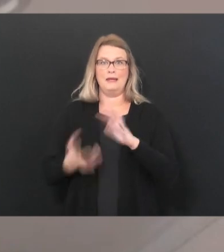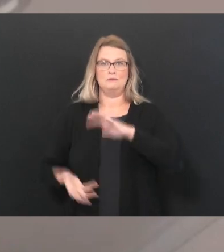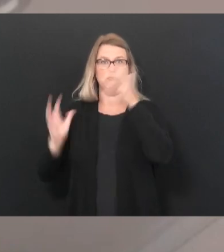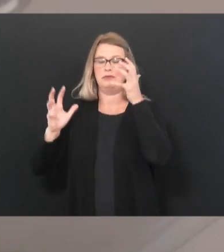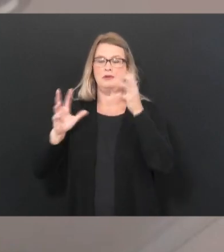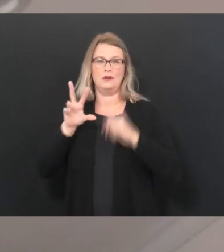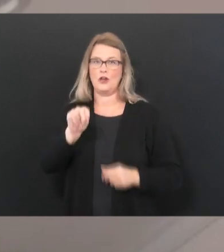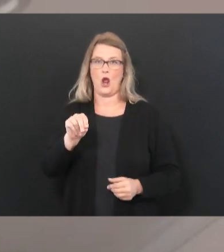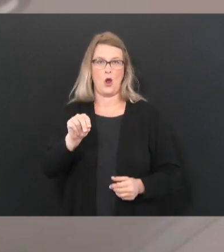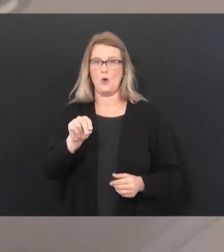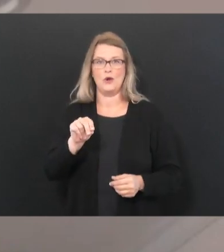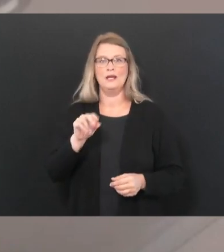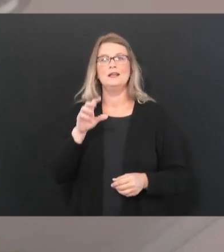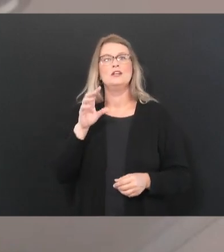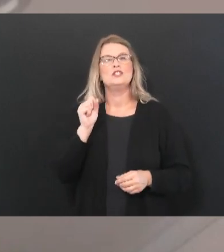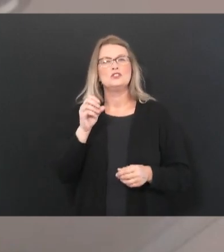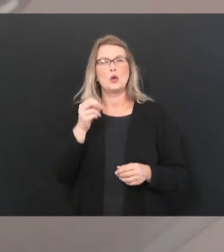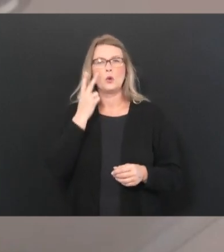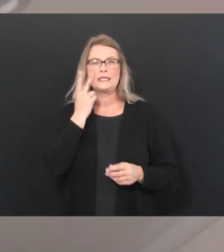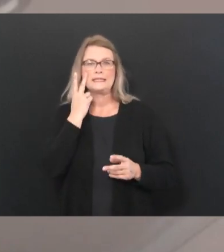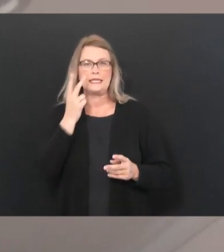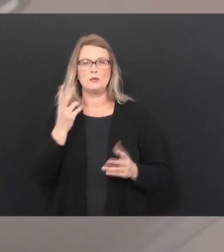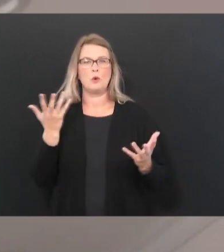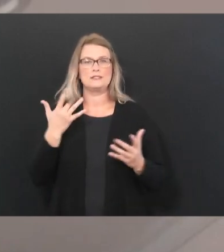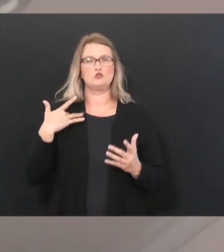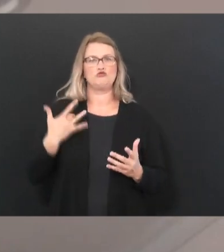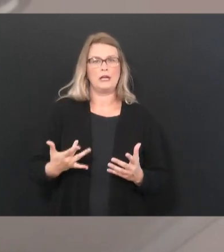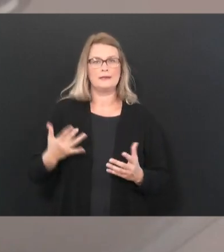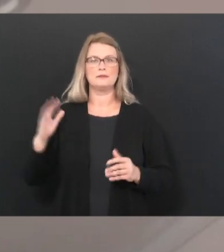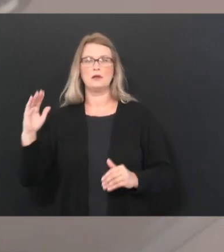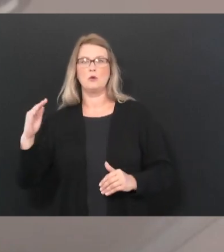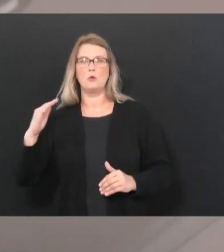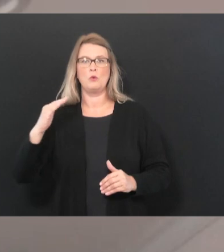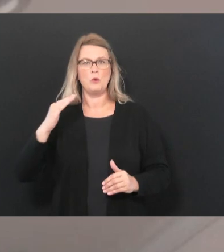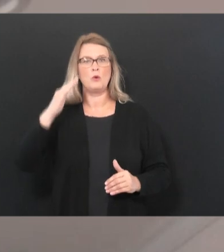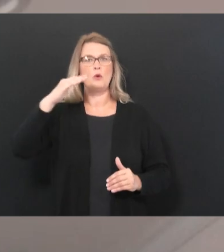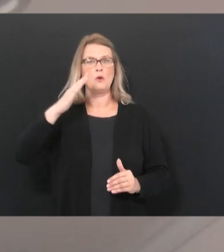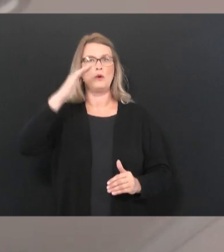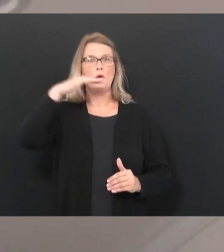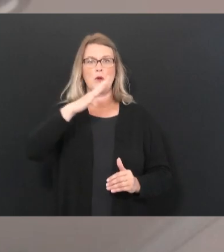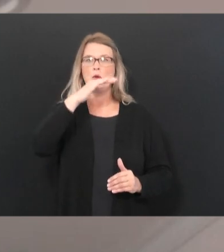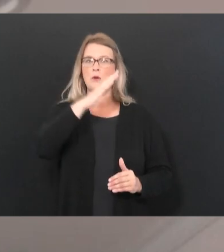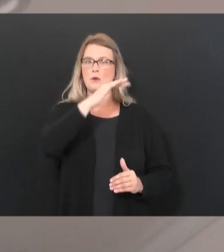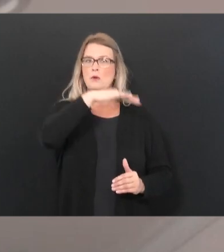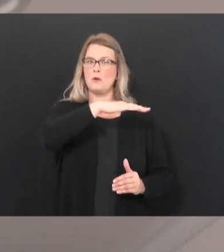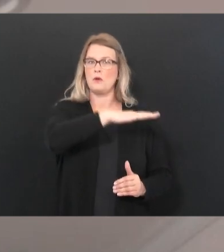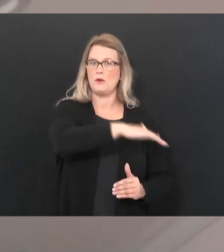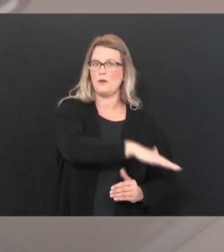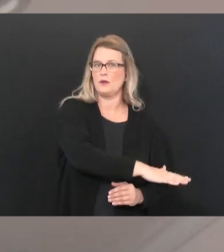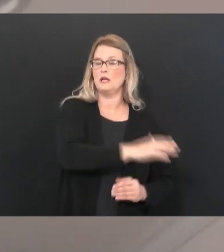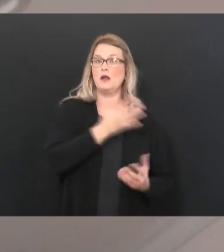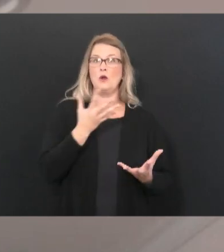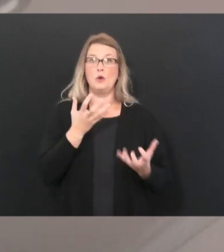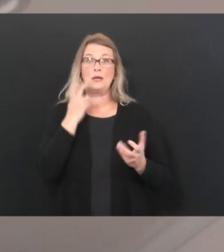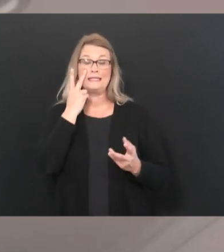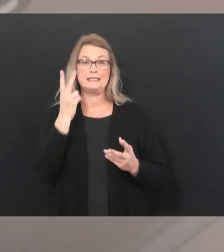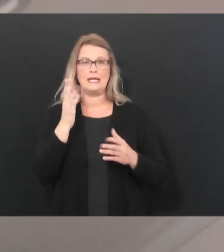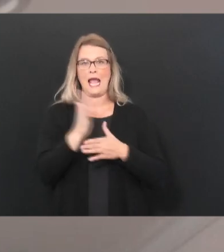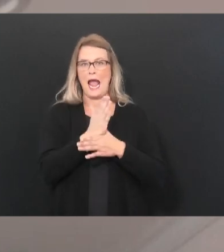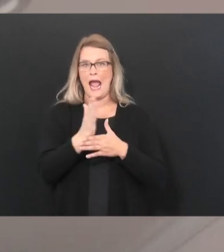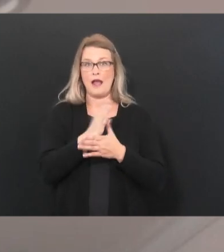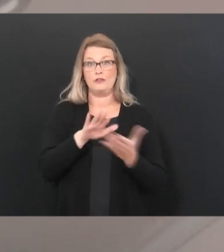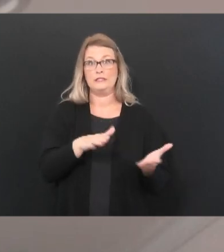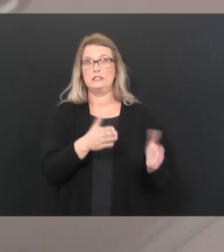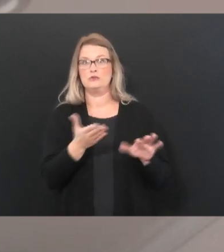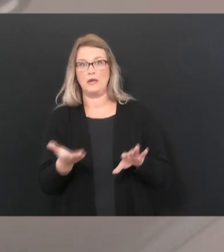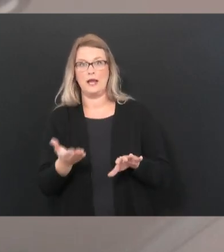looking at trends. And certainly people in West Virginia have done a great job. As we look nationally, we know that the average mortality rate